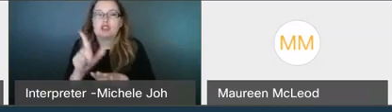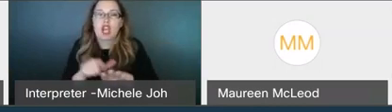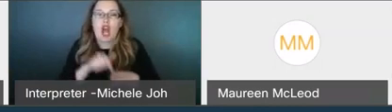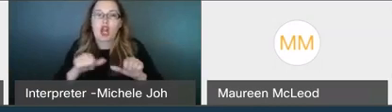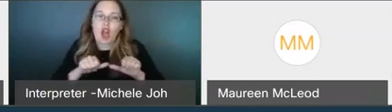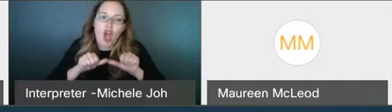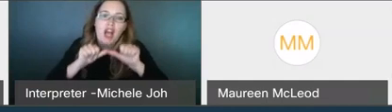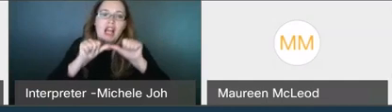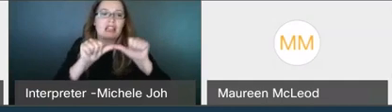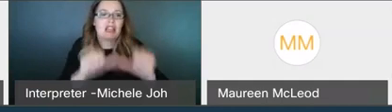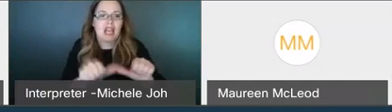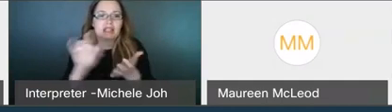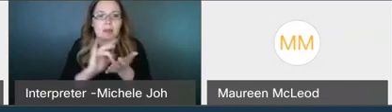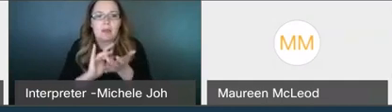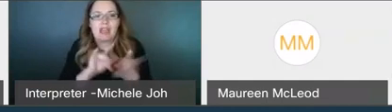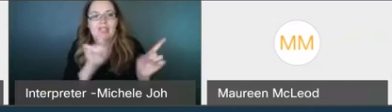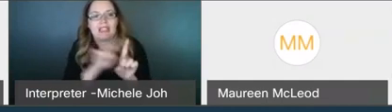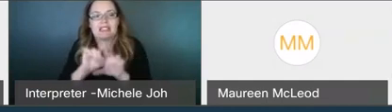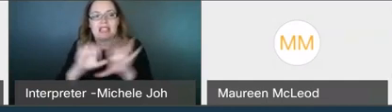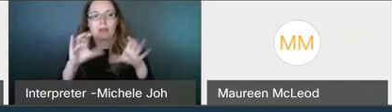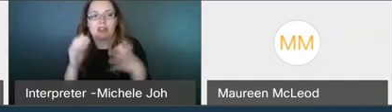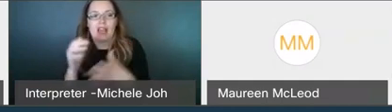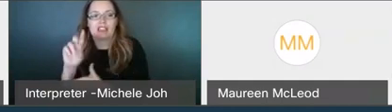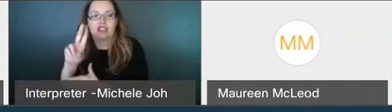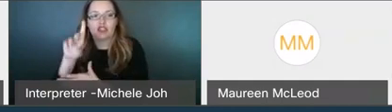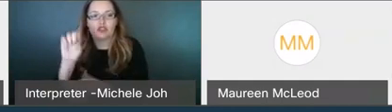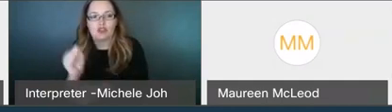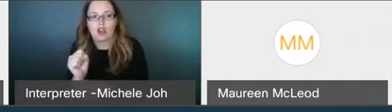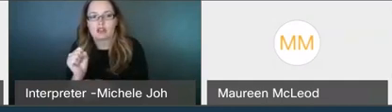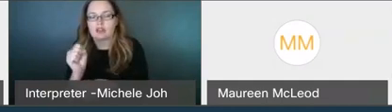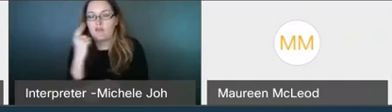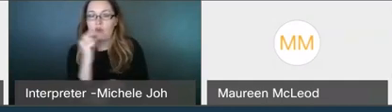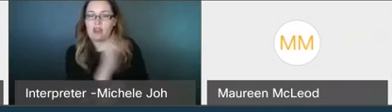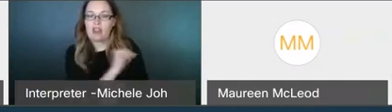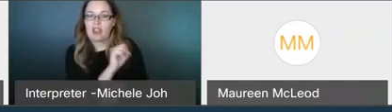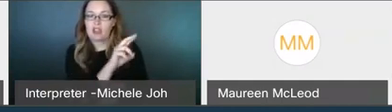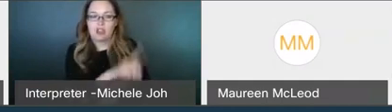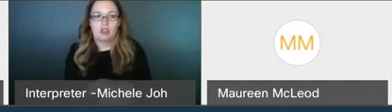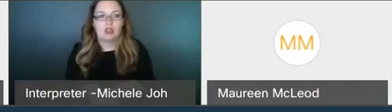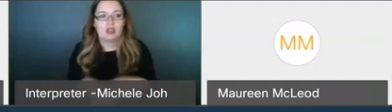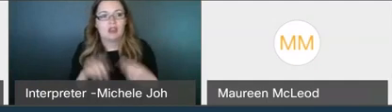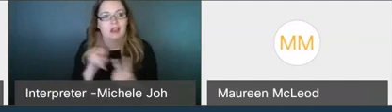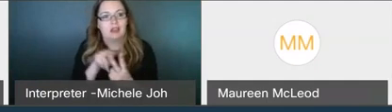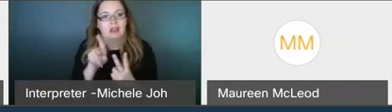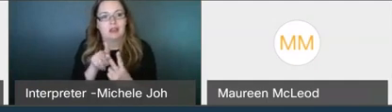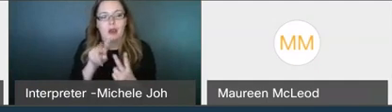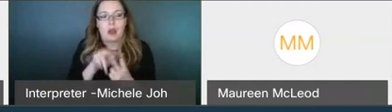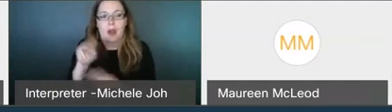that contributed to the SUD. Now, if someone takes either methadone or buprenorphine, they won't